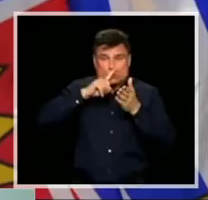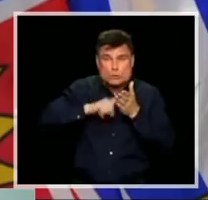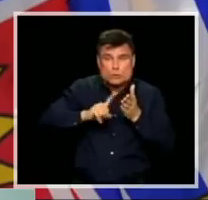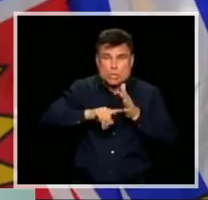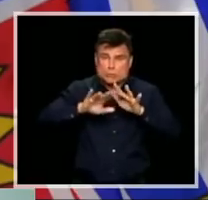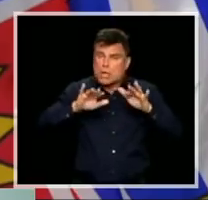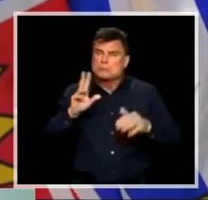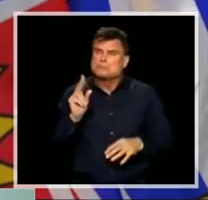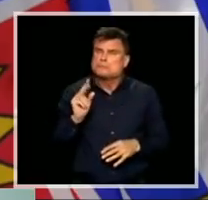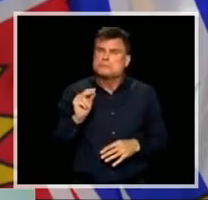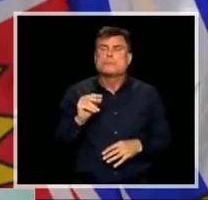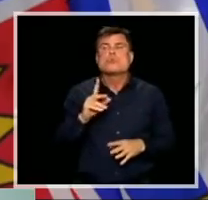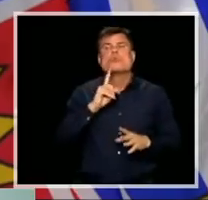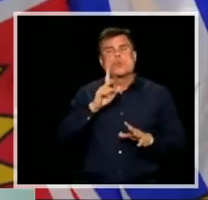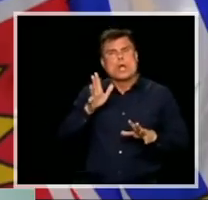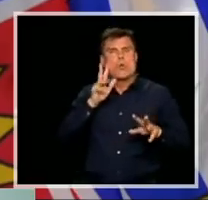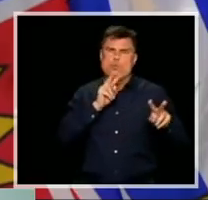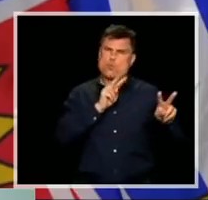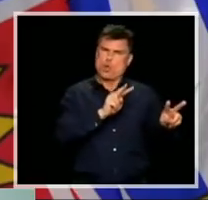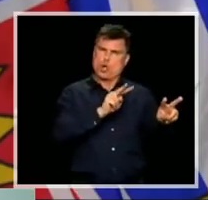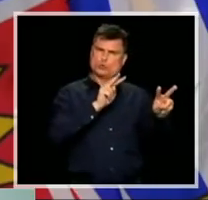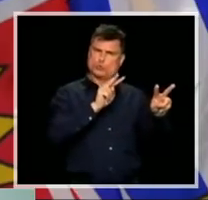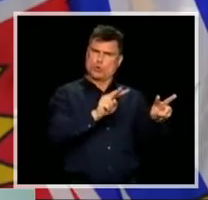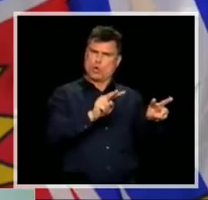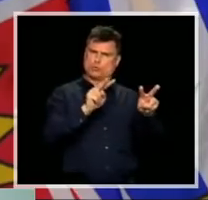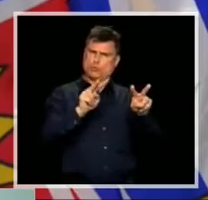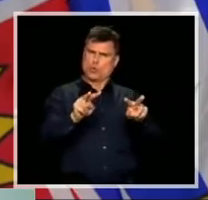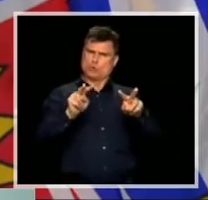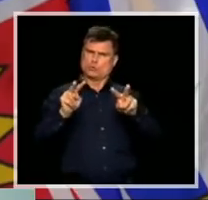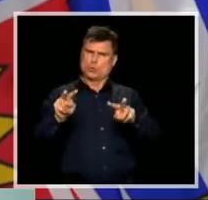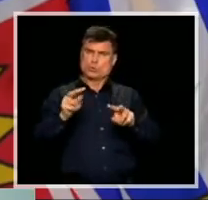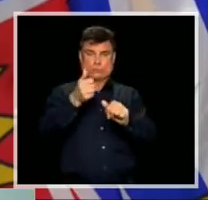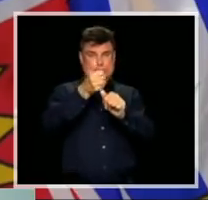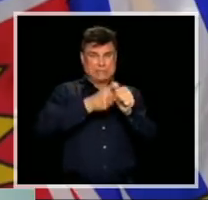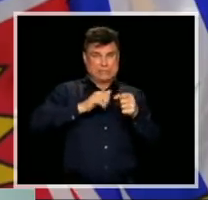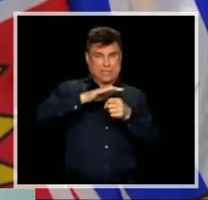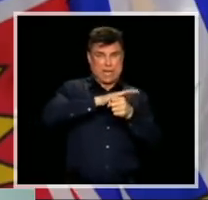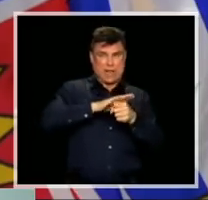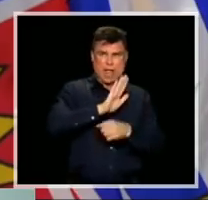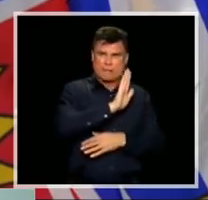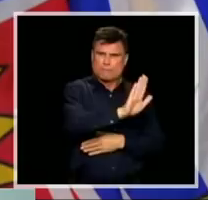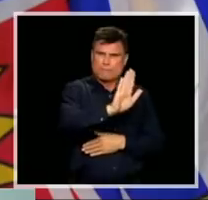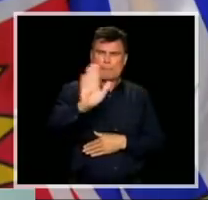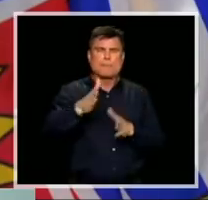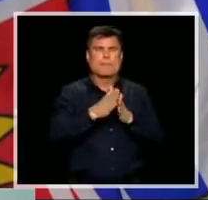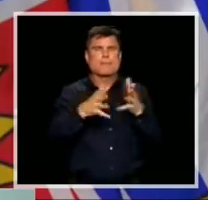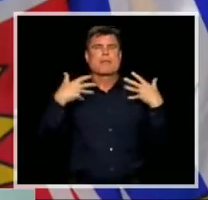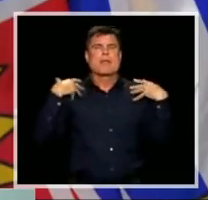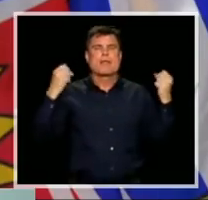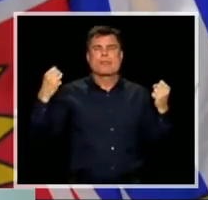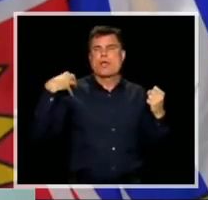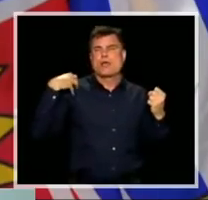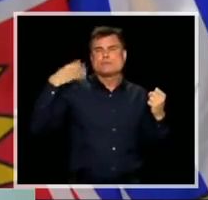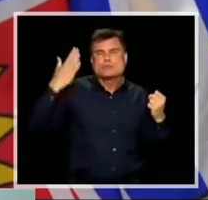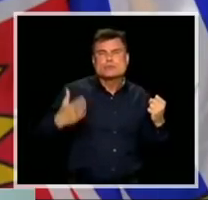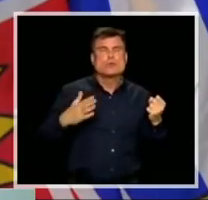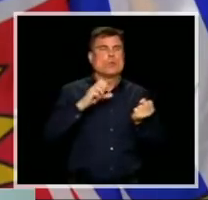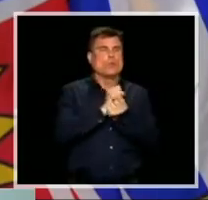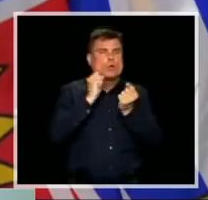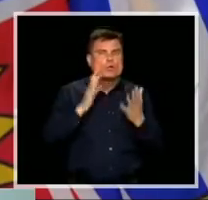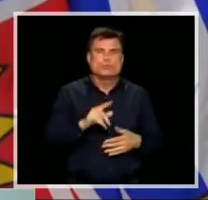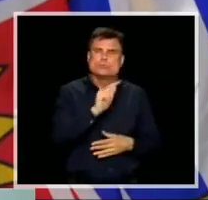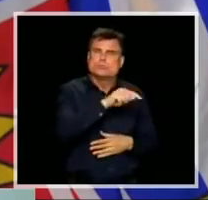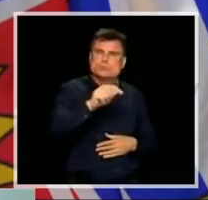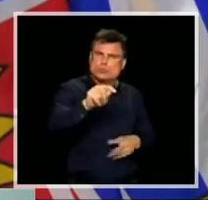might be visitors from other provinces making their way into BC? And also, just a quick note, we've spoken to some experts who say vaccines don't